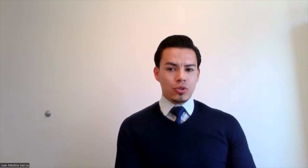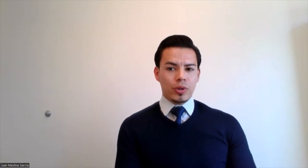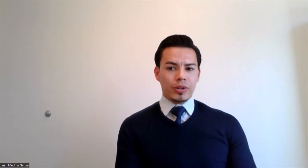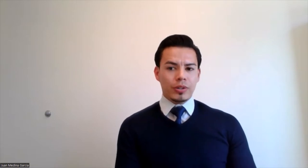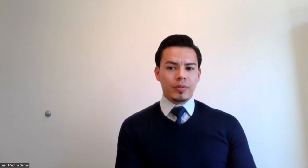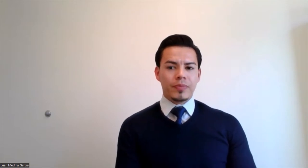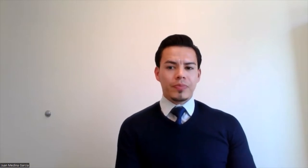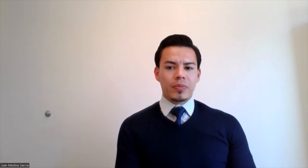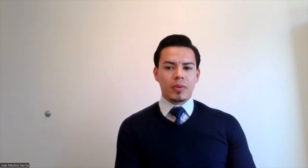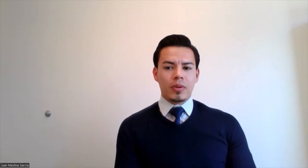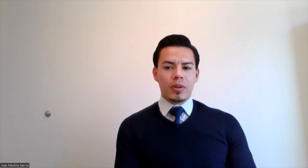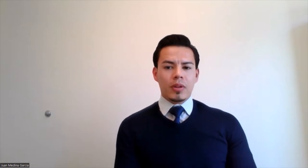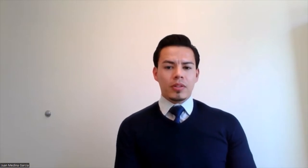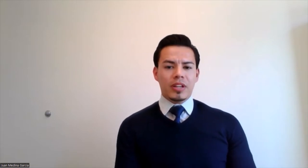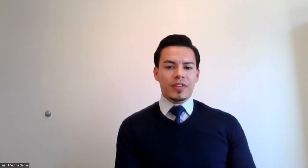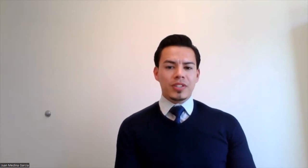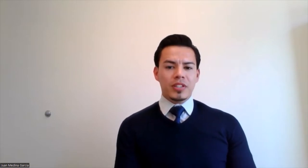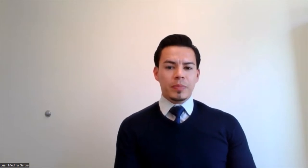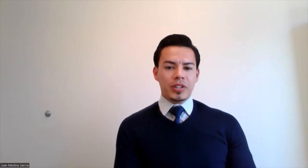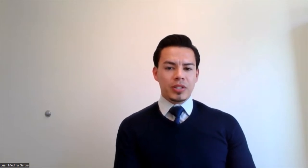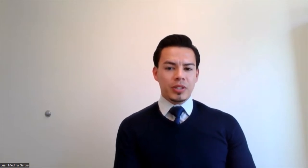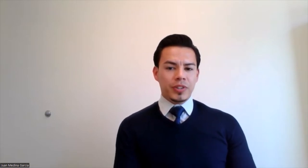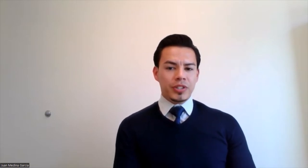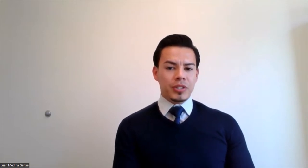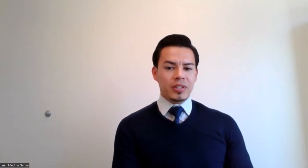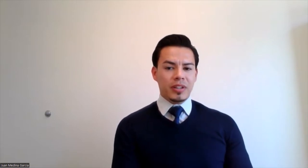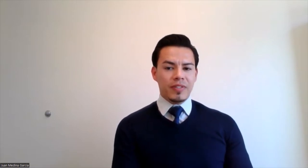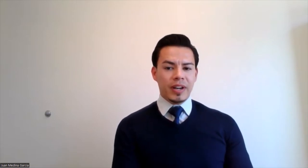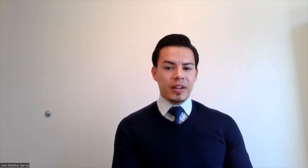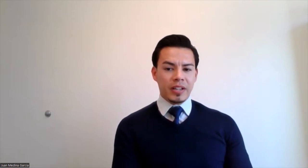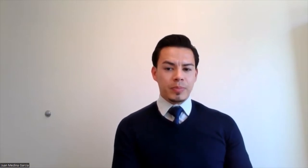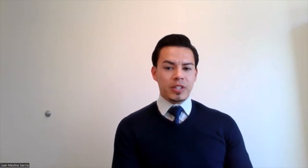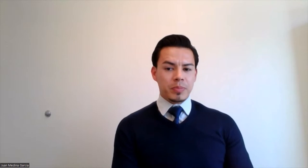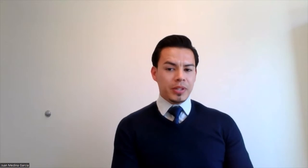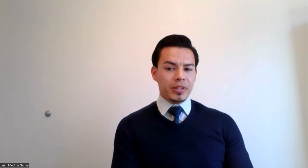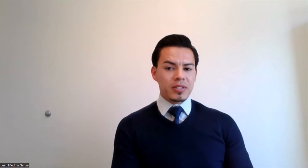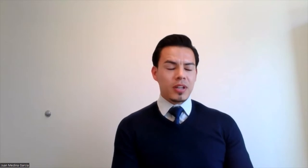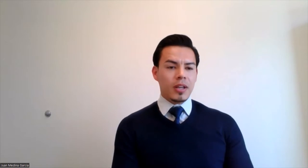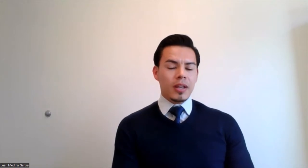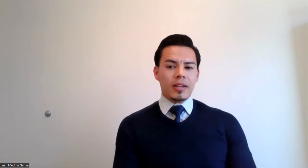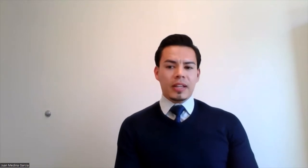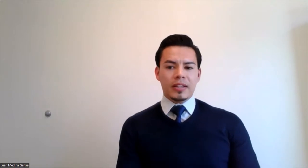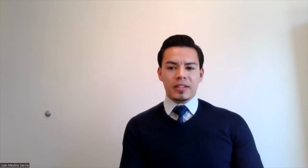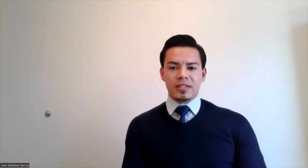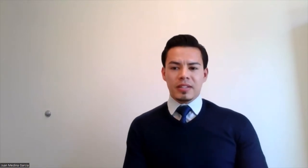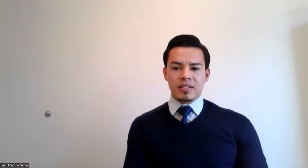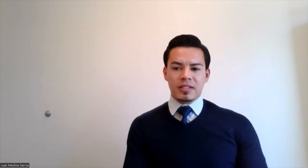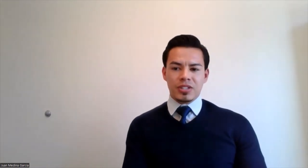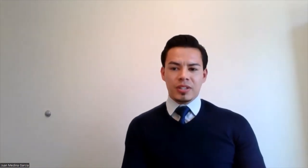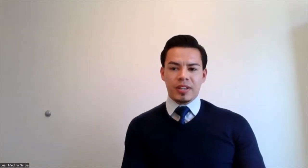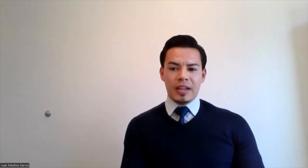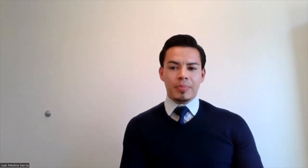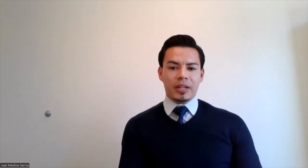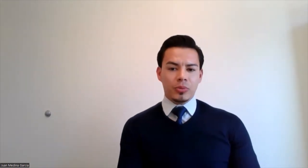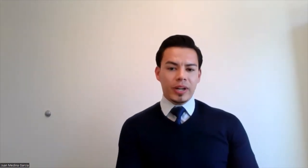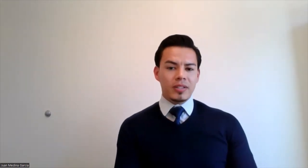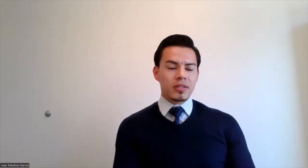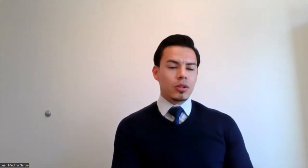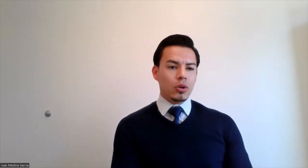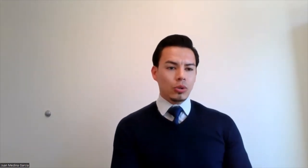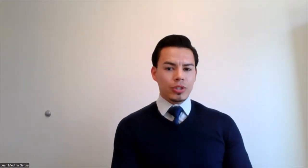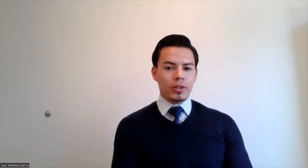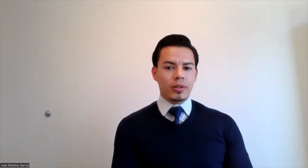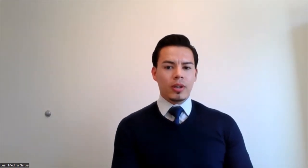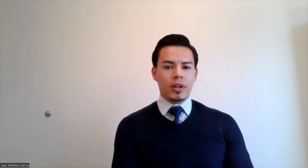future social worker. The Diversity Speaker Series features invited expert speakers that lead us in discussion that impact